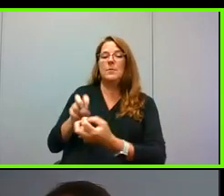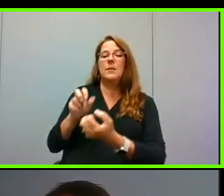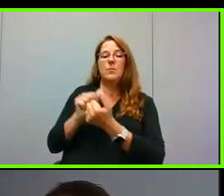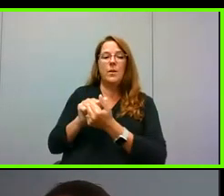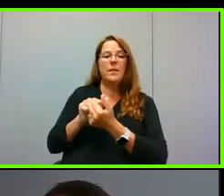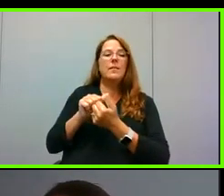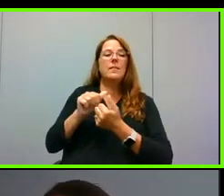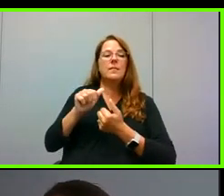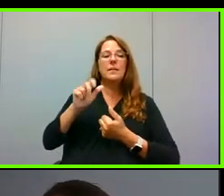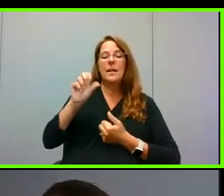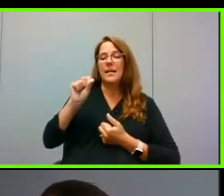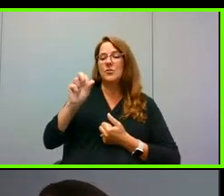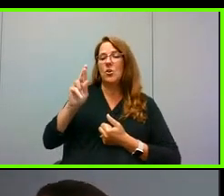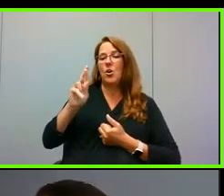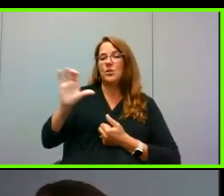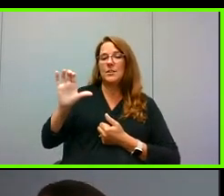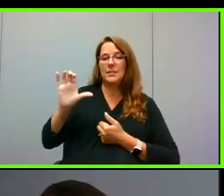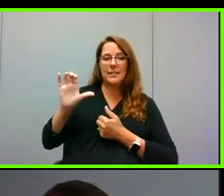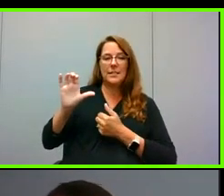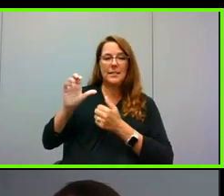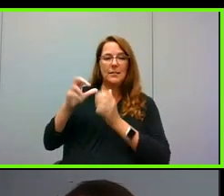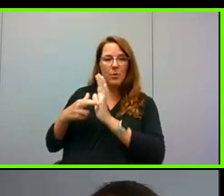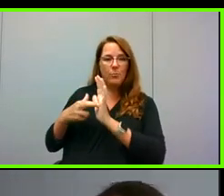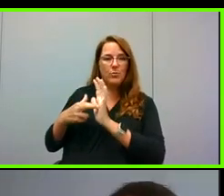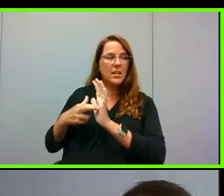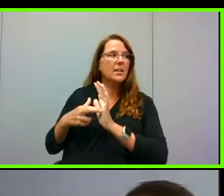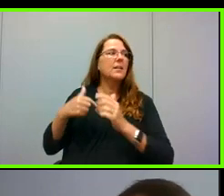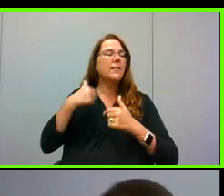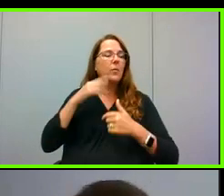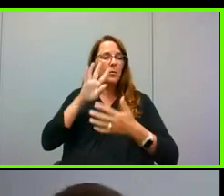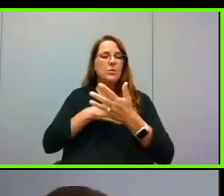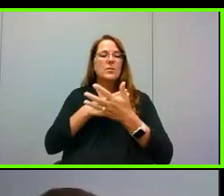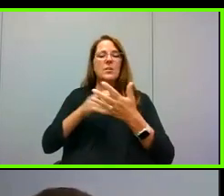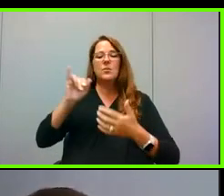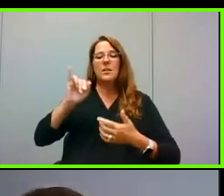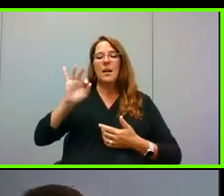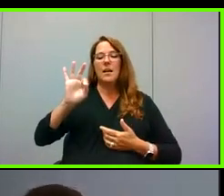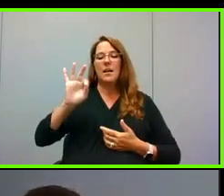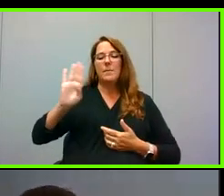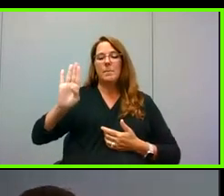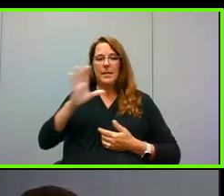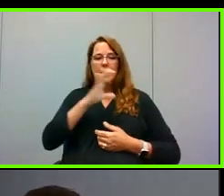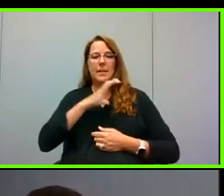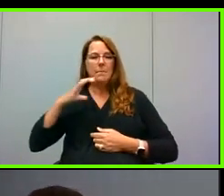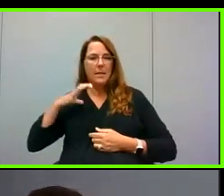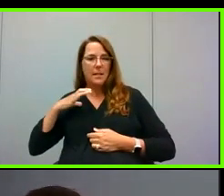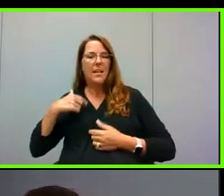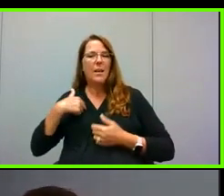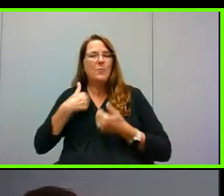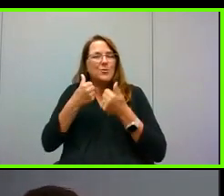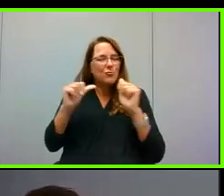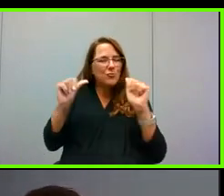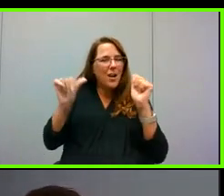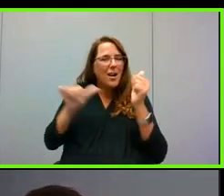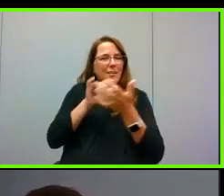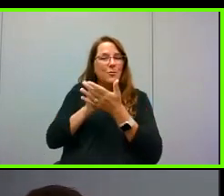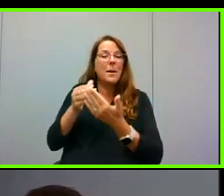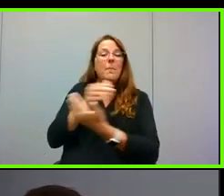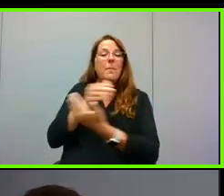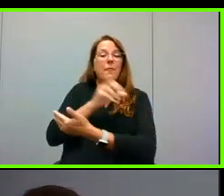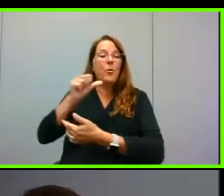SRC representative, we will schedule the IFB committee. I will try to get that done before the